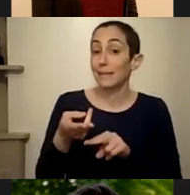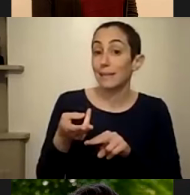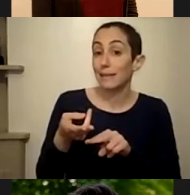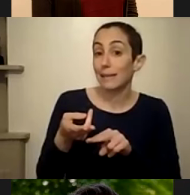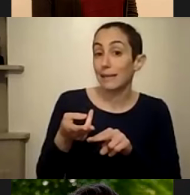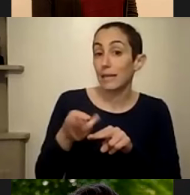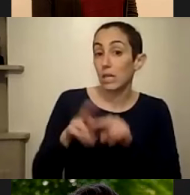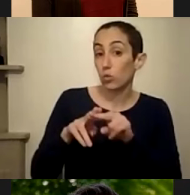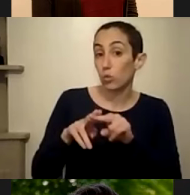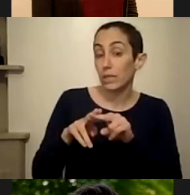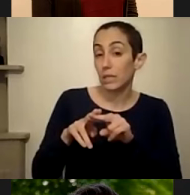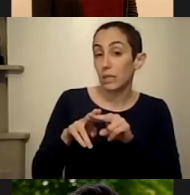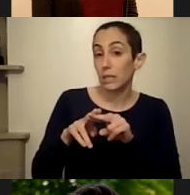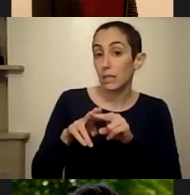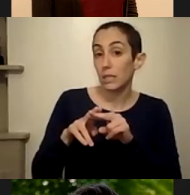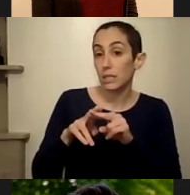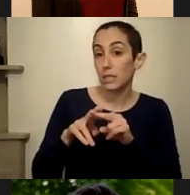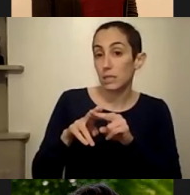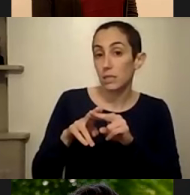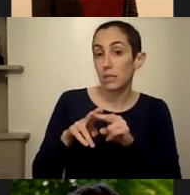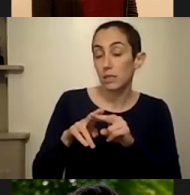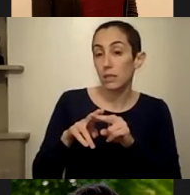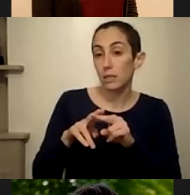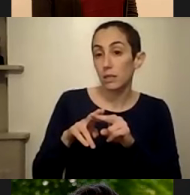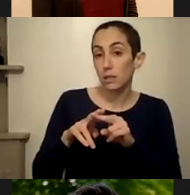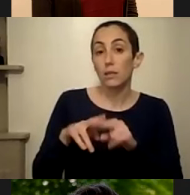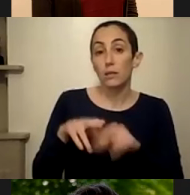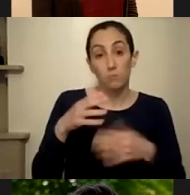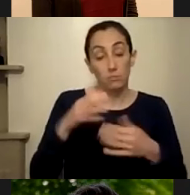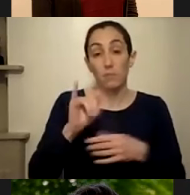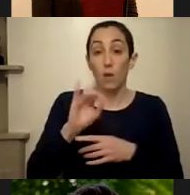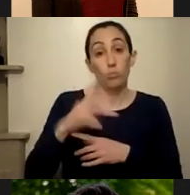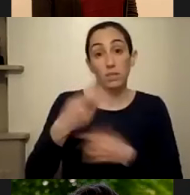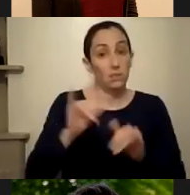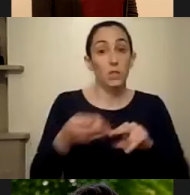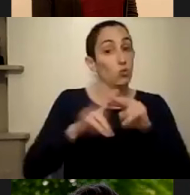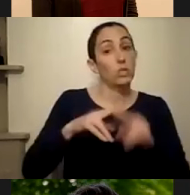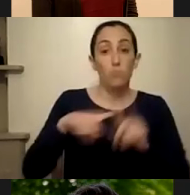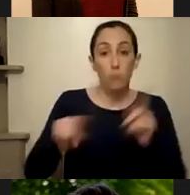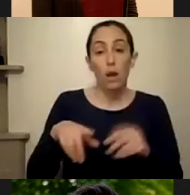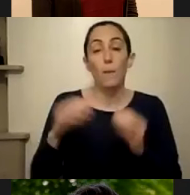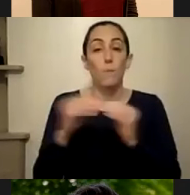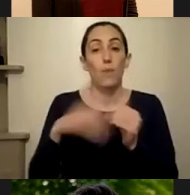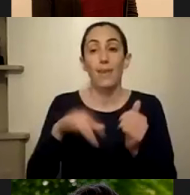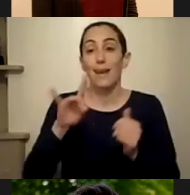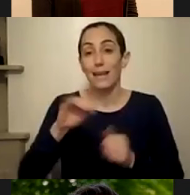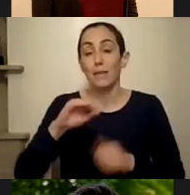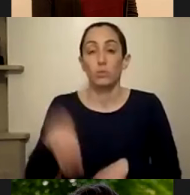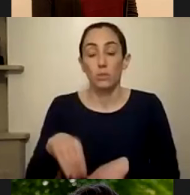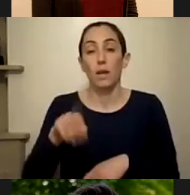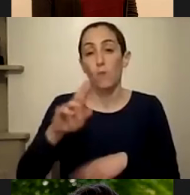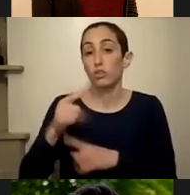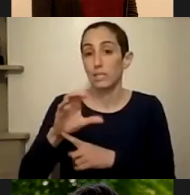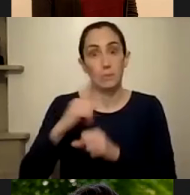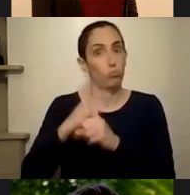the same condition of increased IOP, the RGCs are protected. More than 80% of RGCs are protected. So